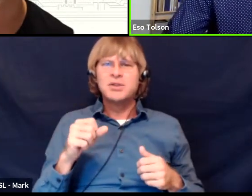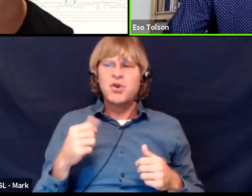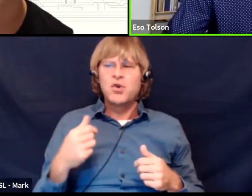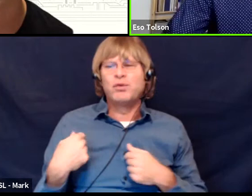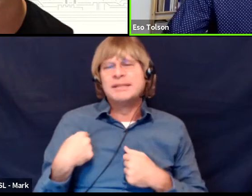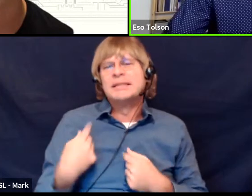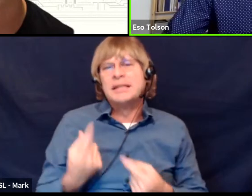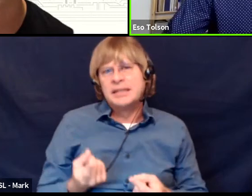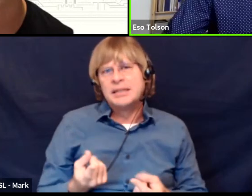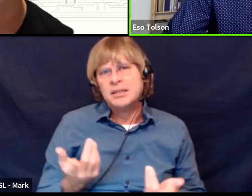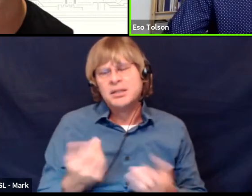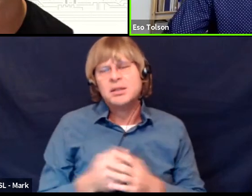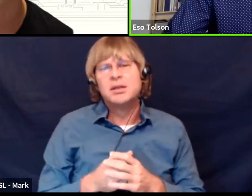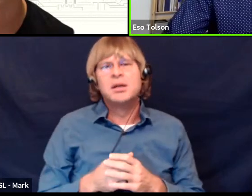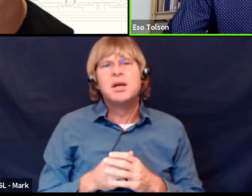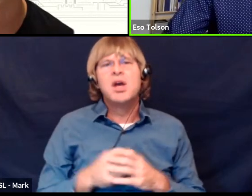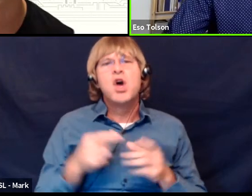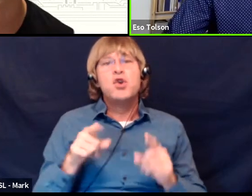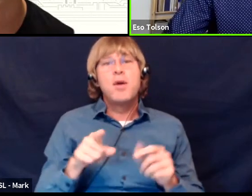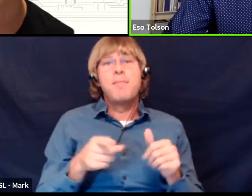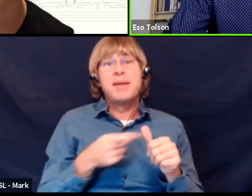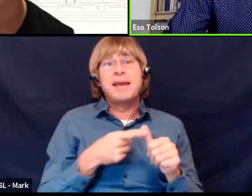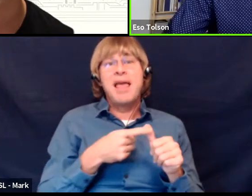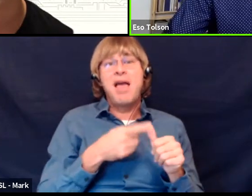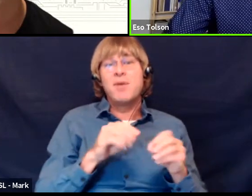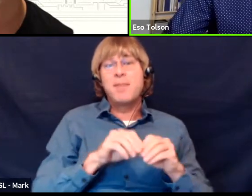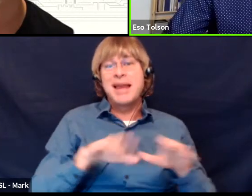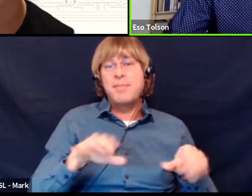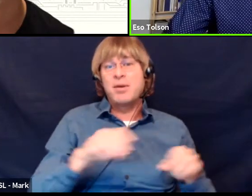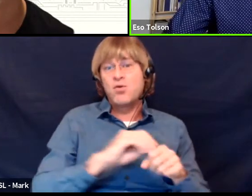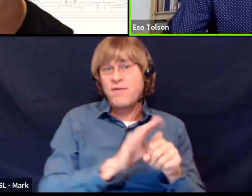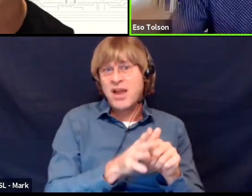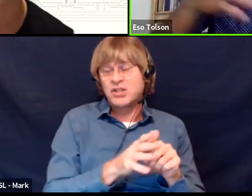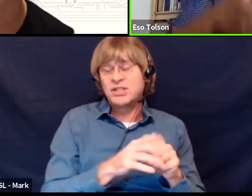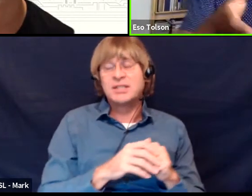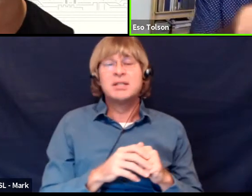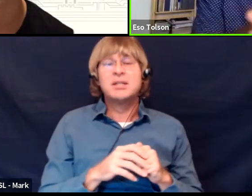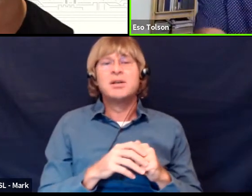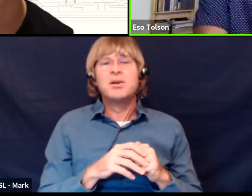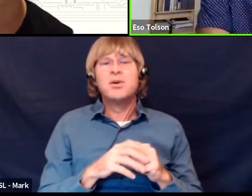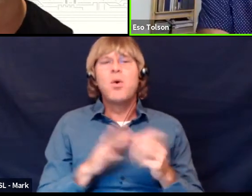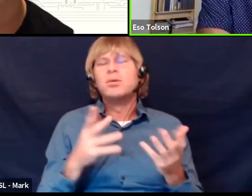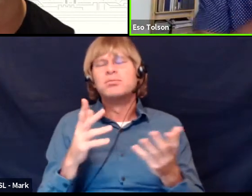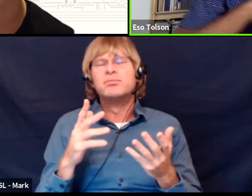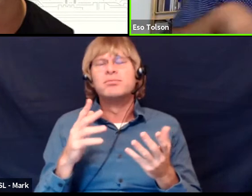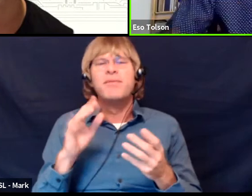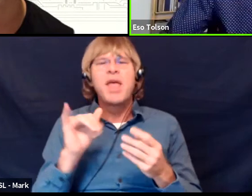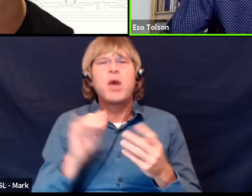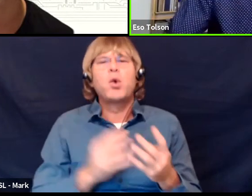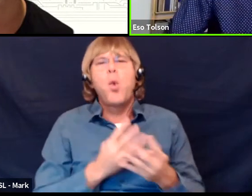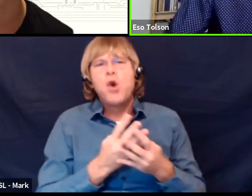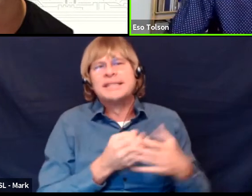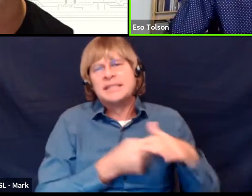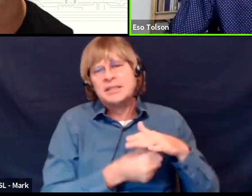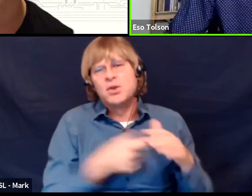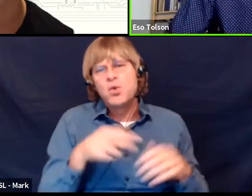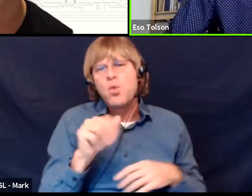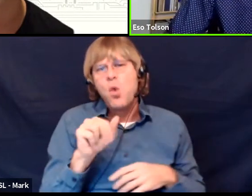recently. During the beginning of the pandemic, or I'll just say quarantine specifically,